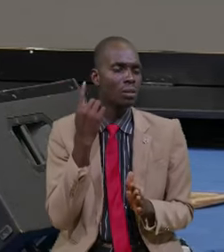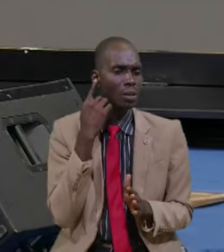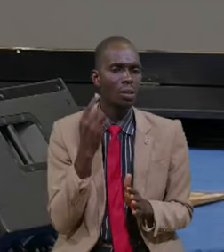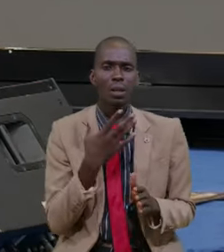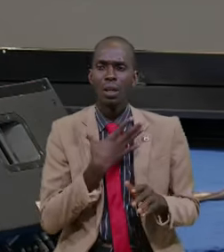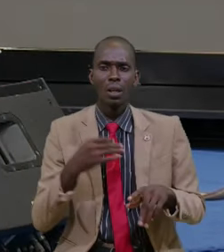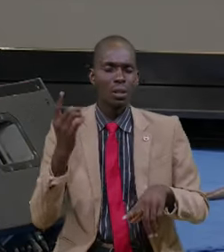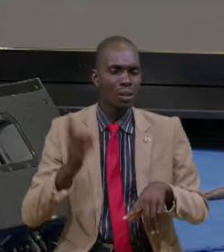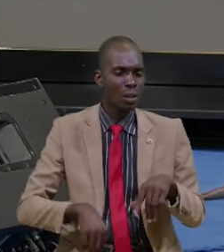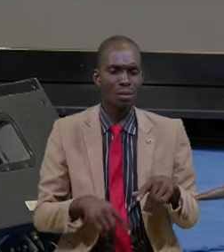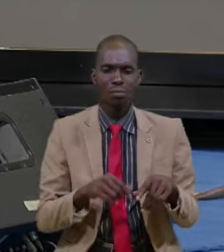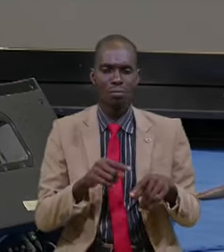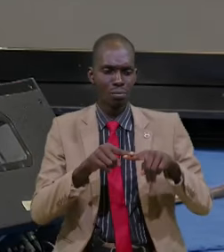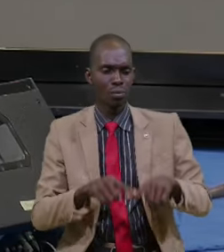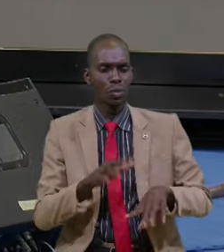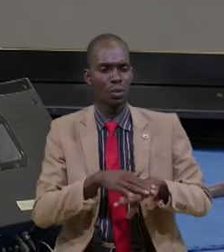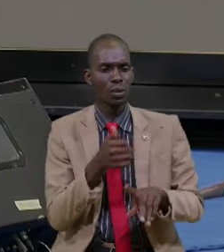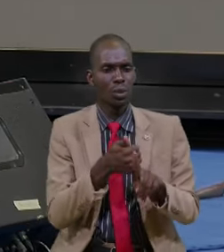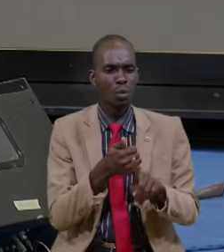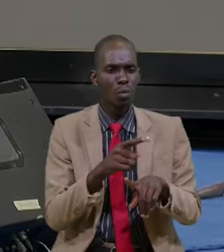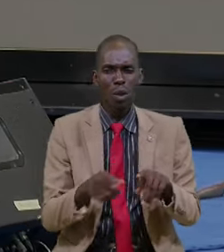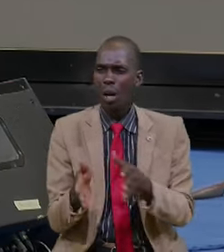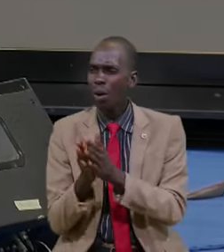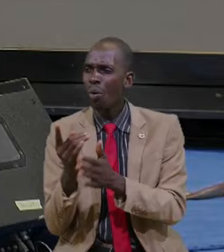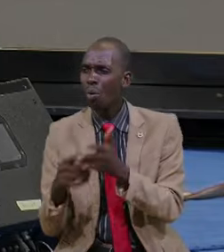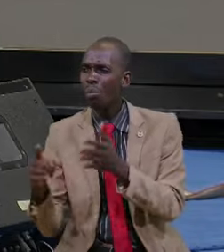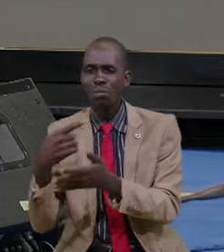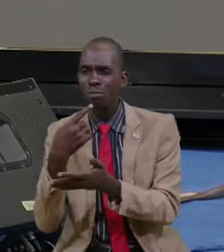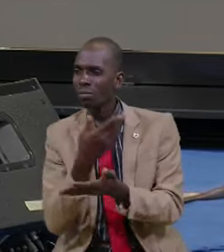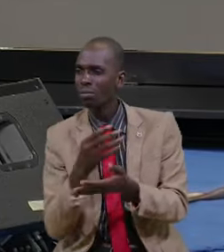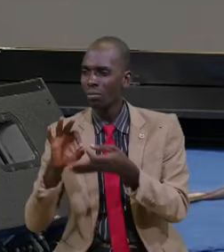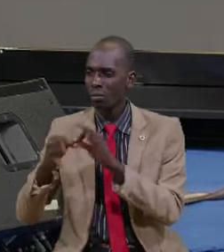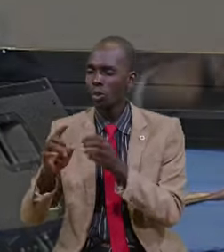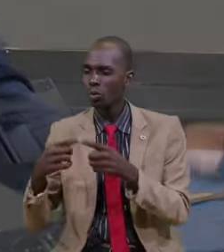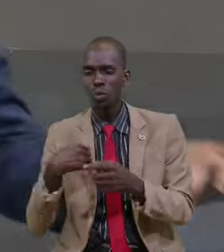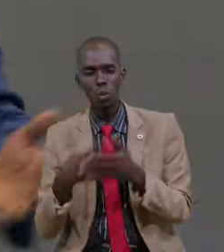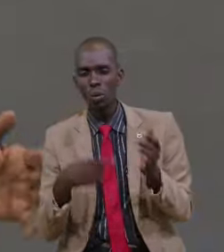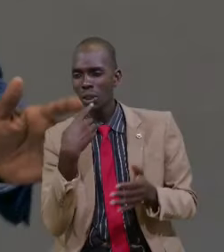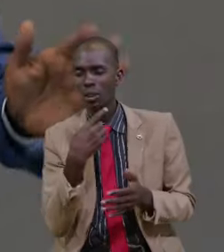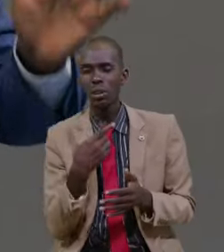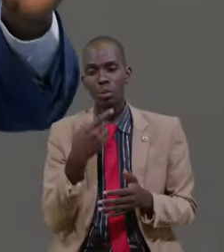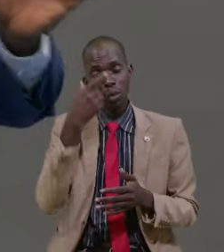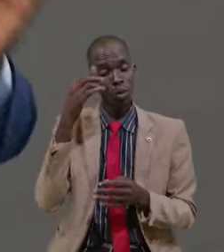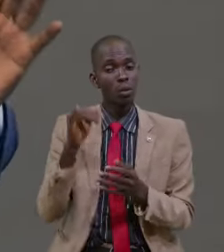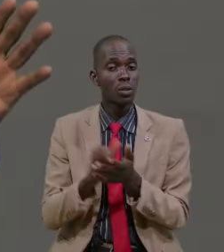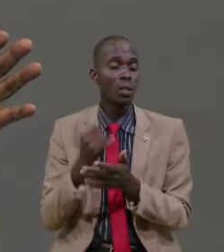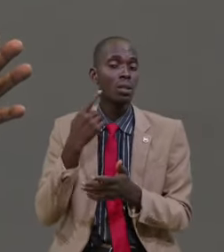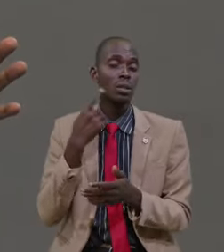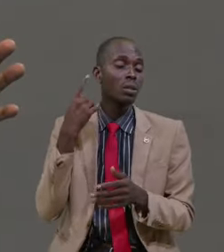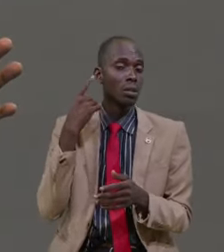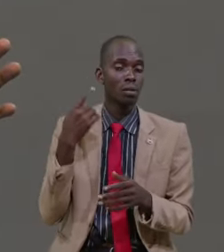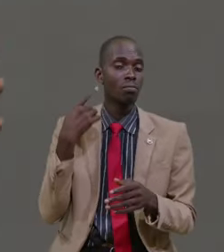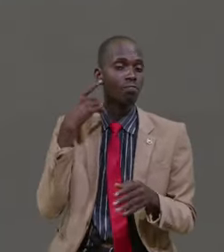say, what did he say? What's he talking about? Because of the deafness, it's captivity. It limits